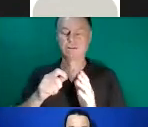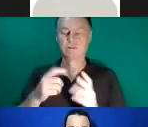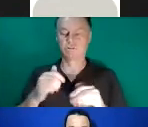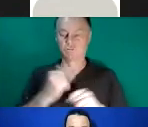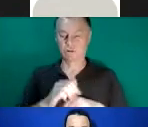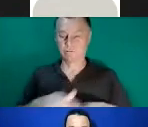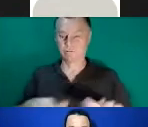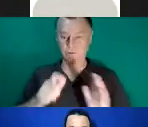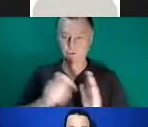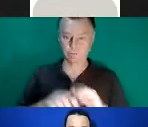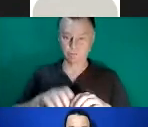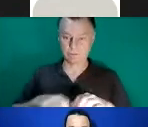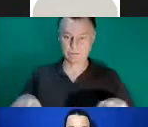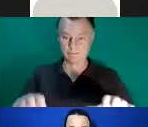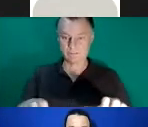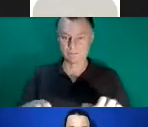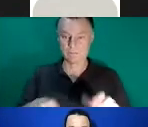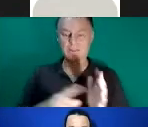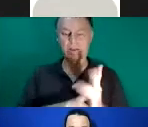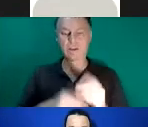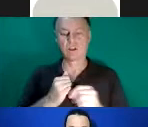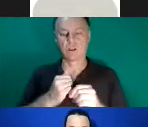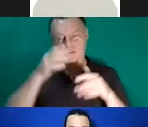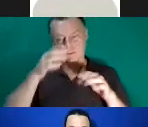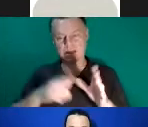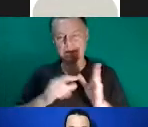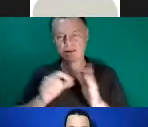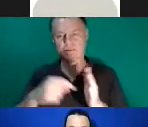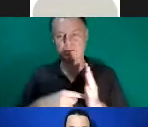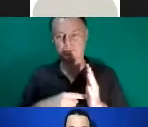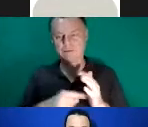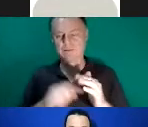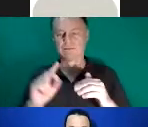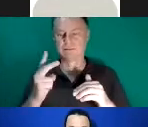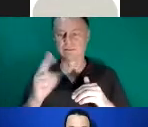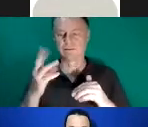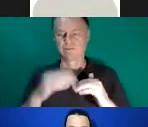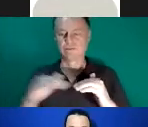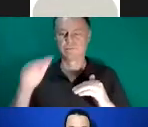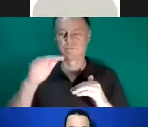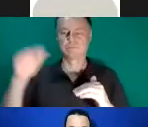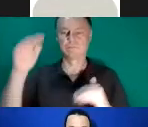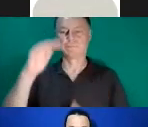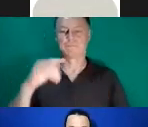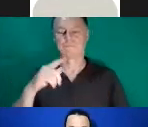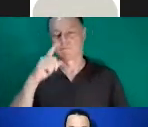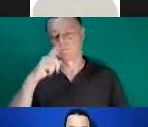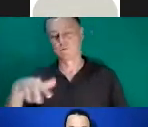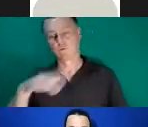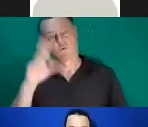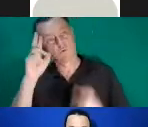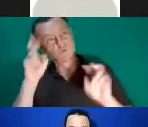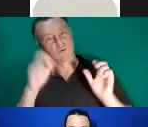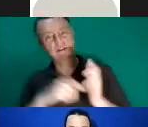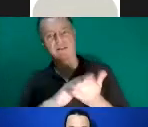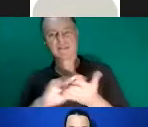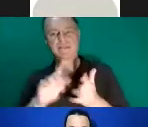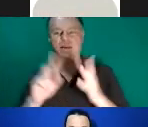level and long-stay apartments on the levels above. It was known locally as the